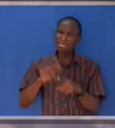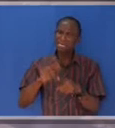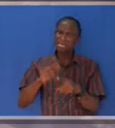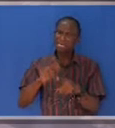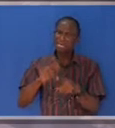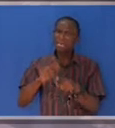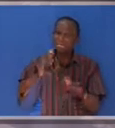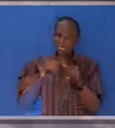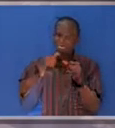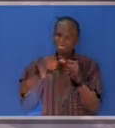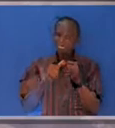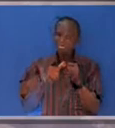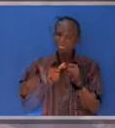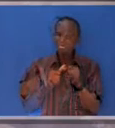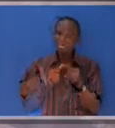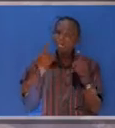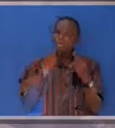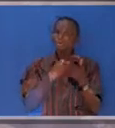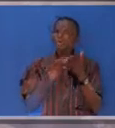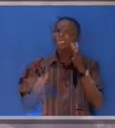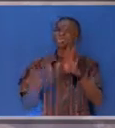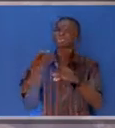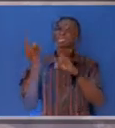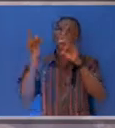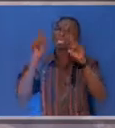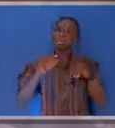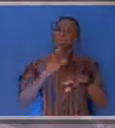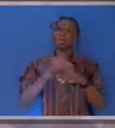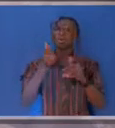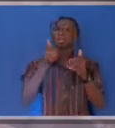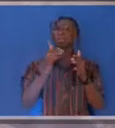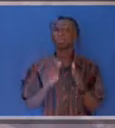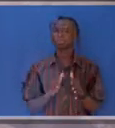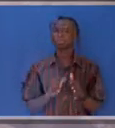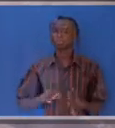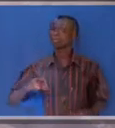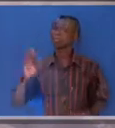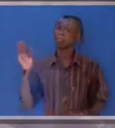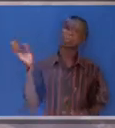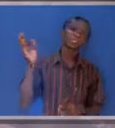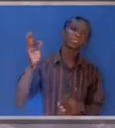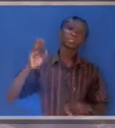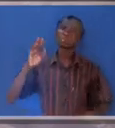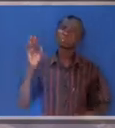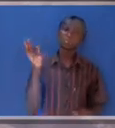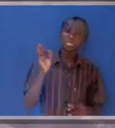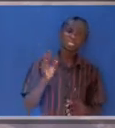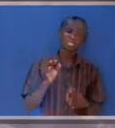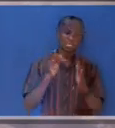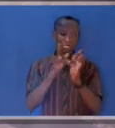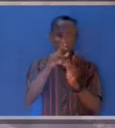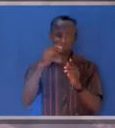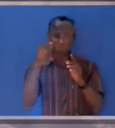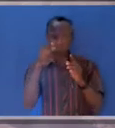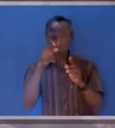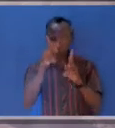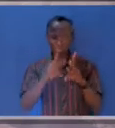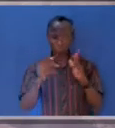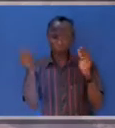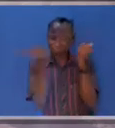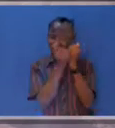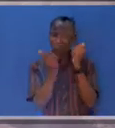When the Holy Spirit came upon the apostles and they preached to the Israelites that the same Jesus they crucified, God